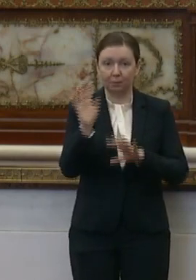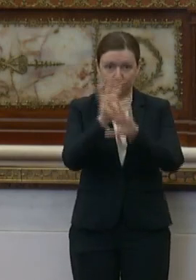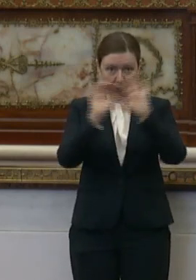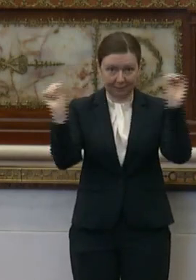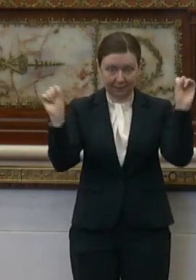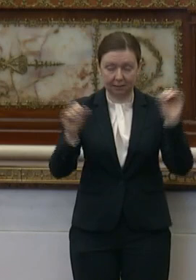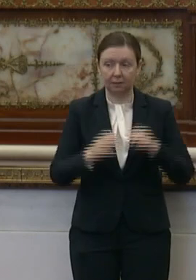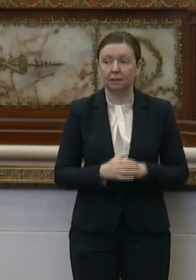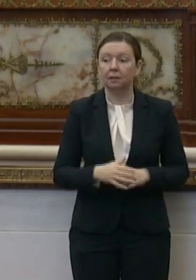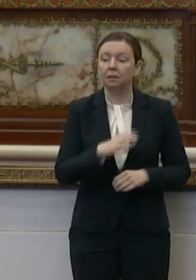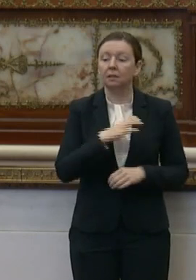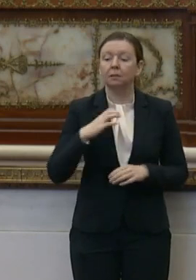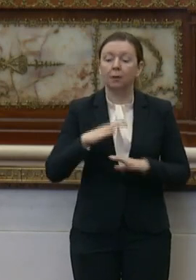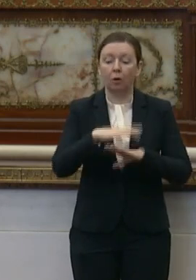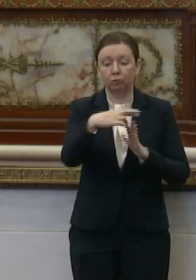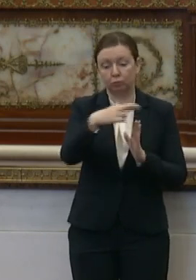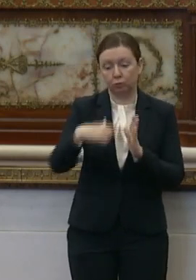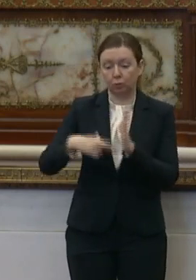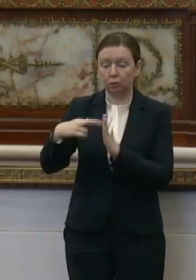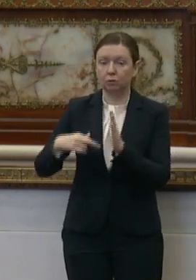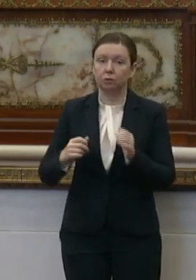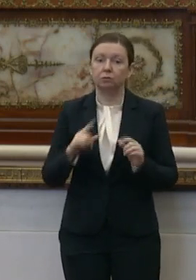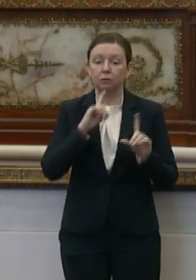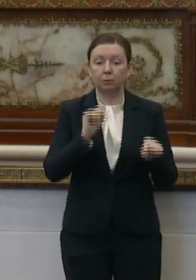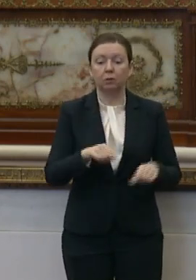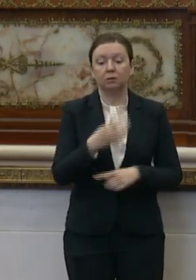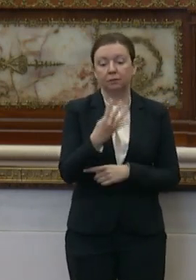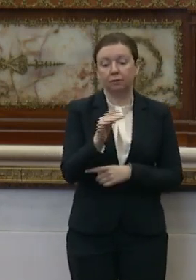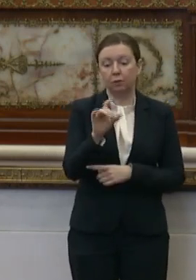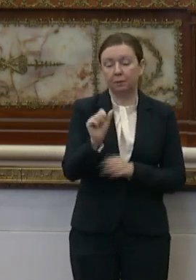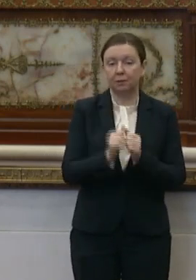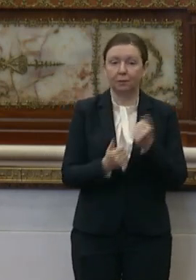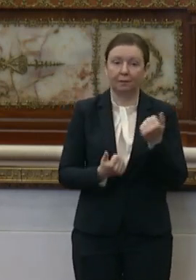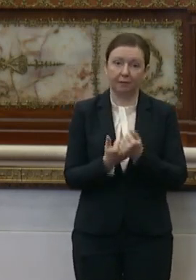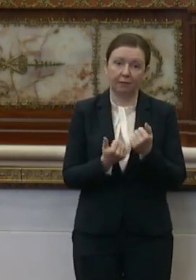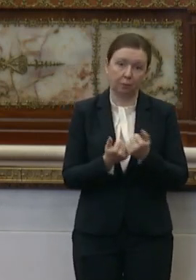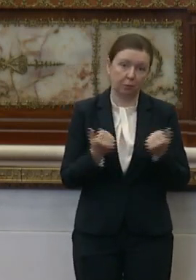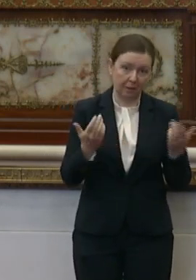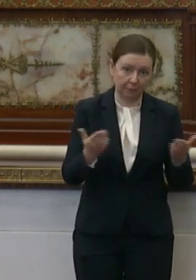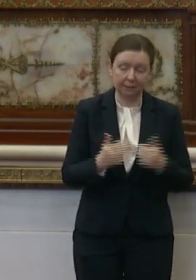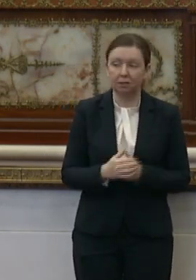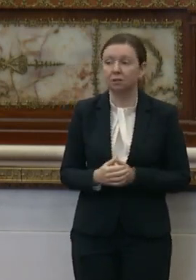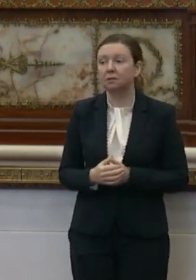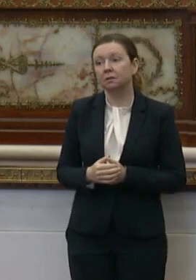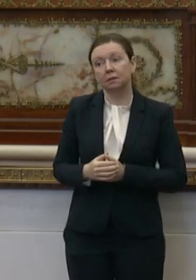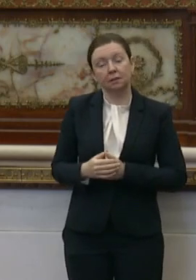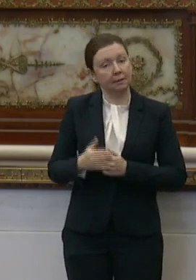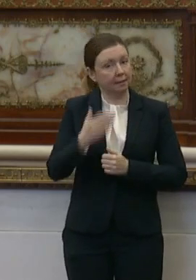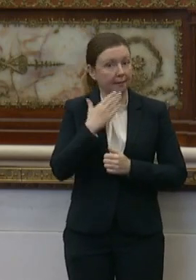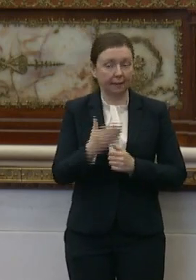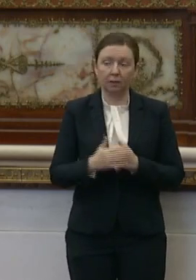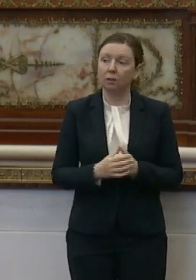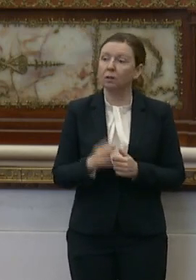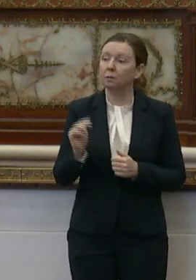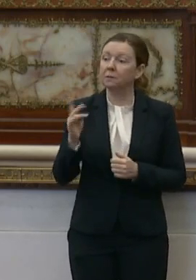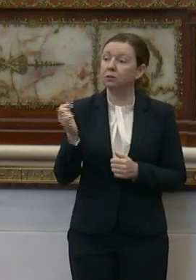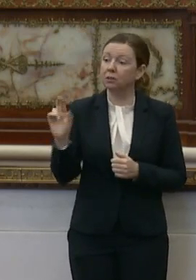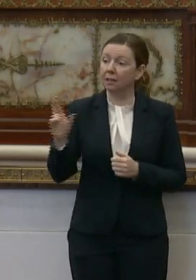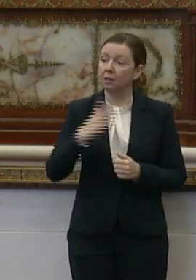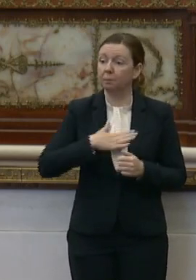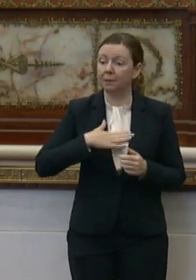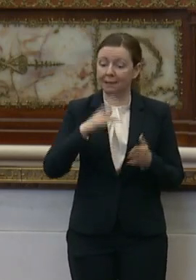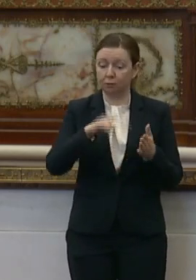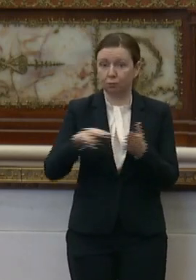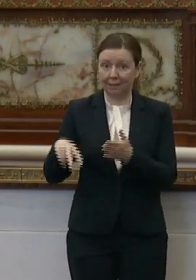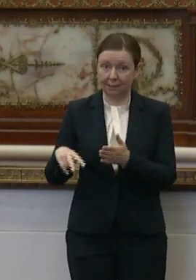President. The Committee on Rules reports out four bills with a favorable recommendation. Thank you. Mr. Decker, will you